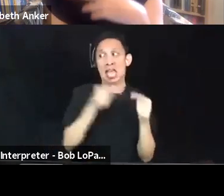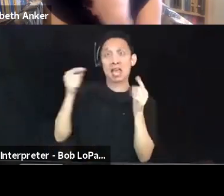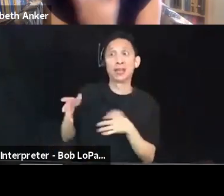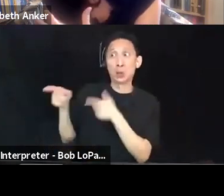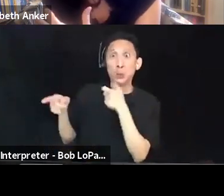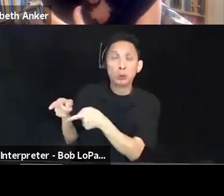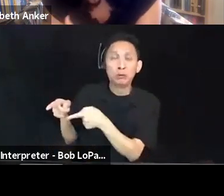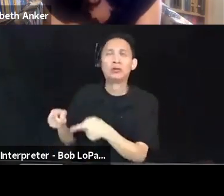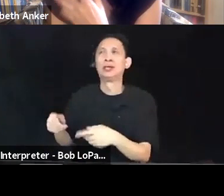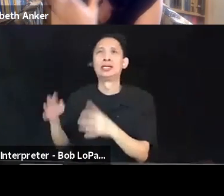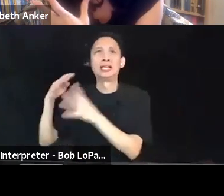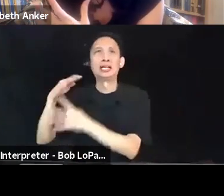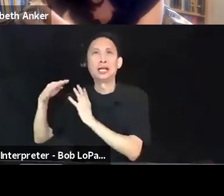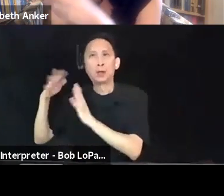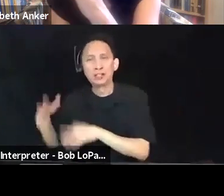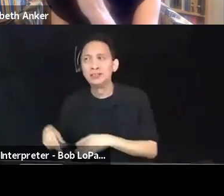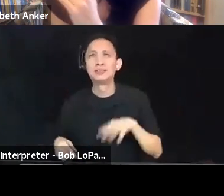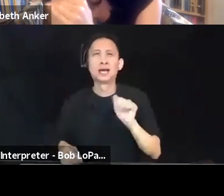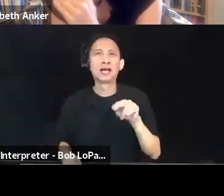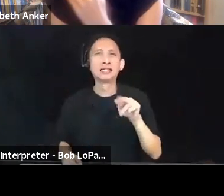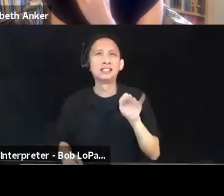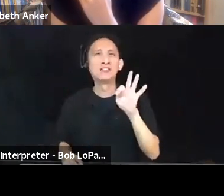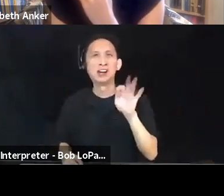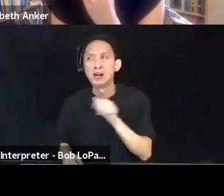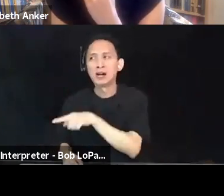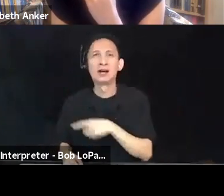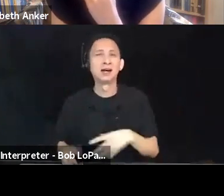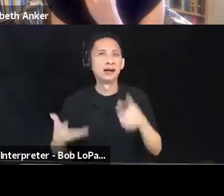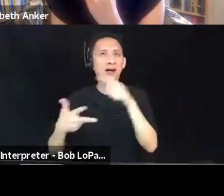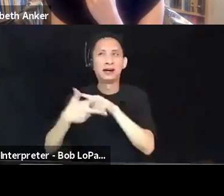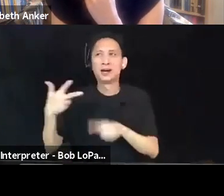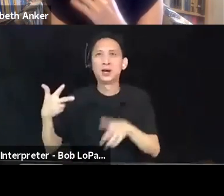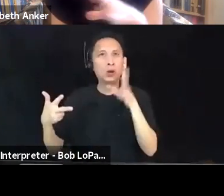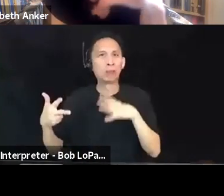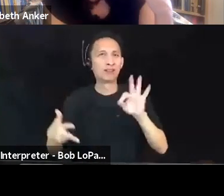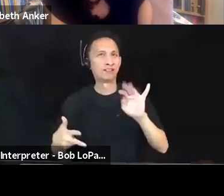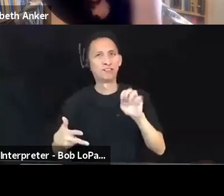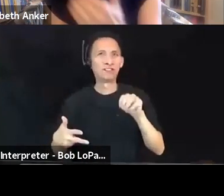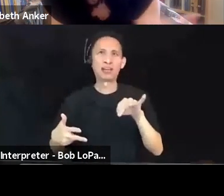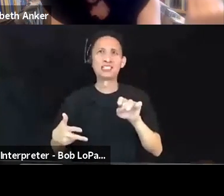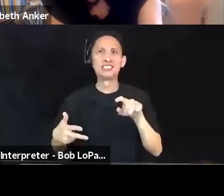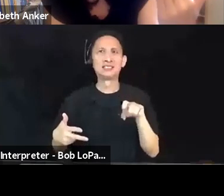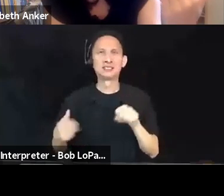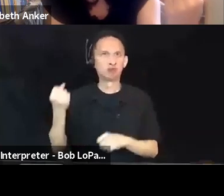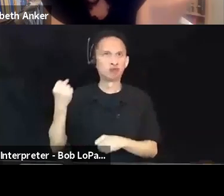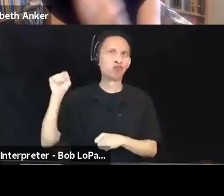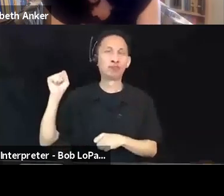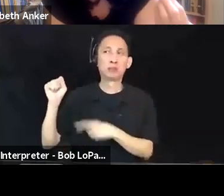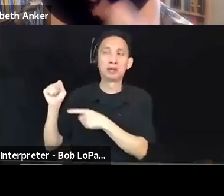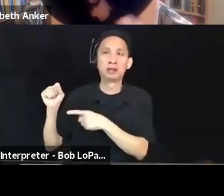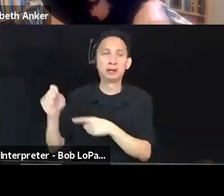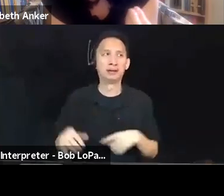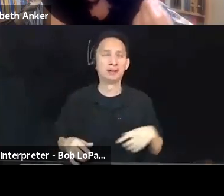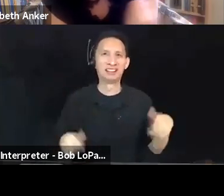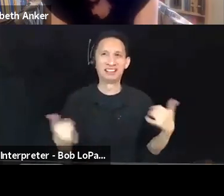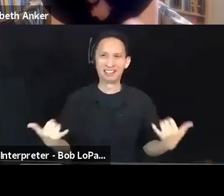Antifa, Black Lives Matter, feminists, right? And you know, to get a melodrama where people would